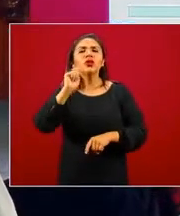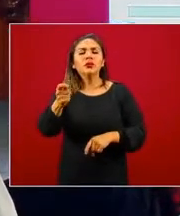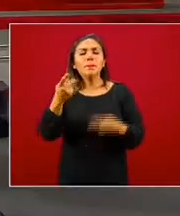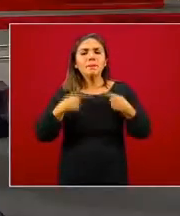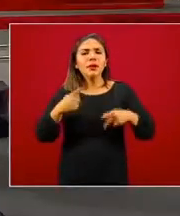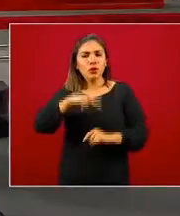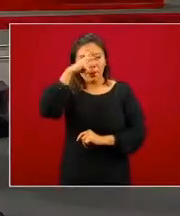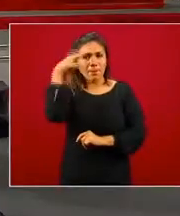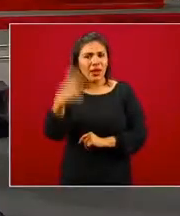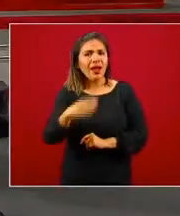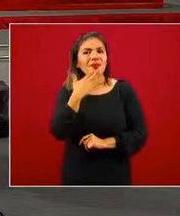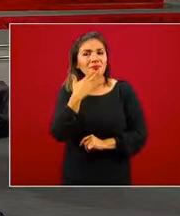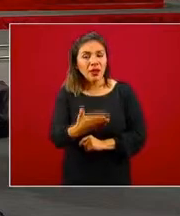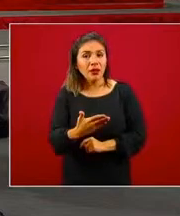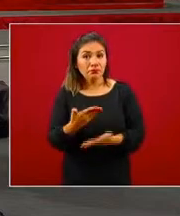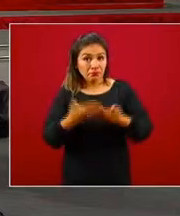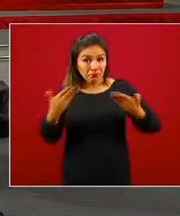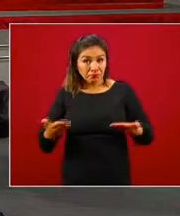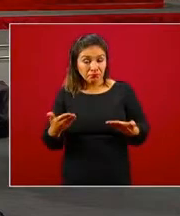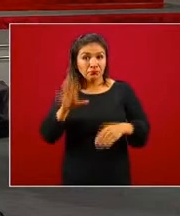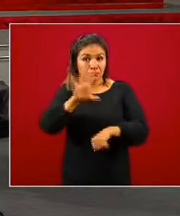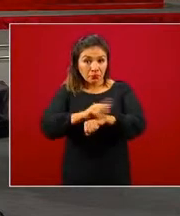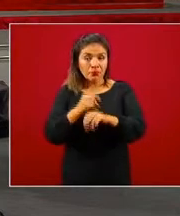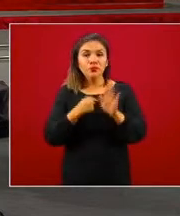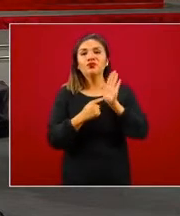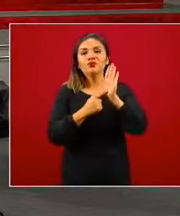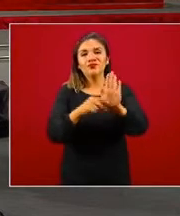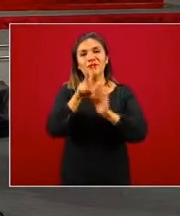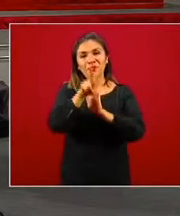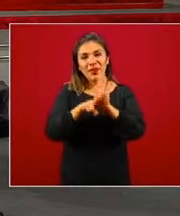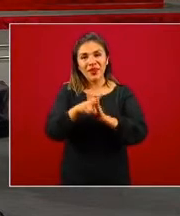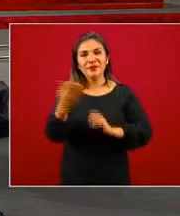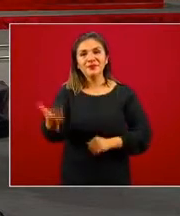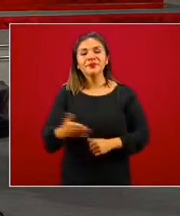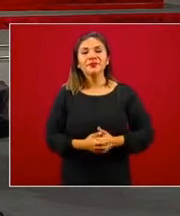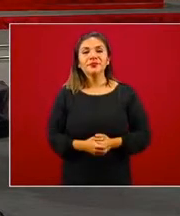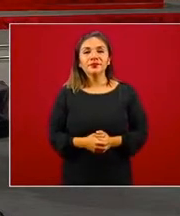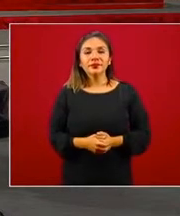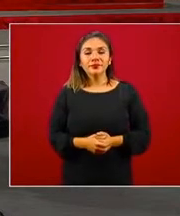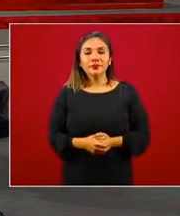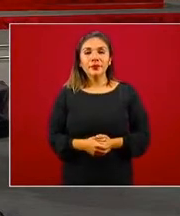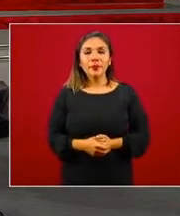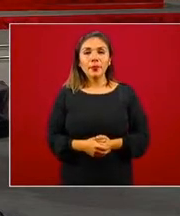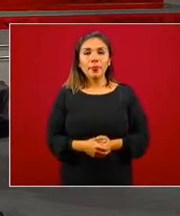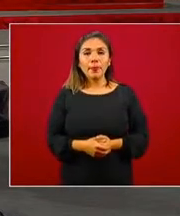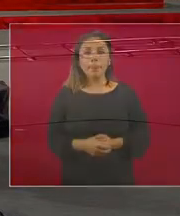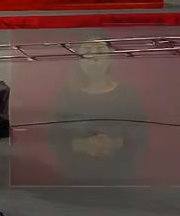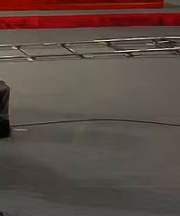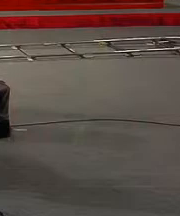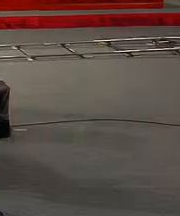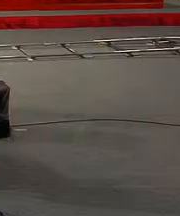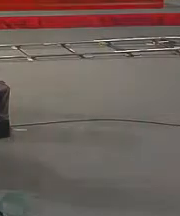the best ways of being Mexican is to do this. So I would like to show you the video now.